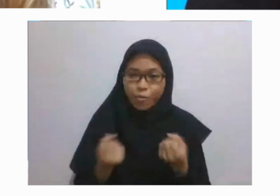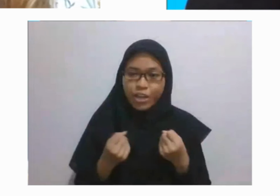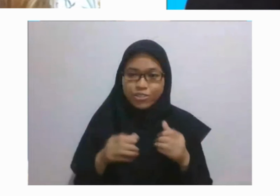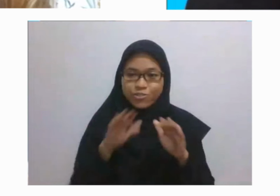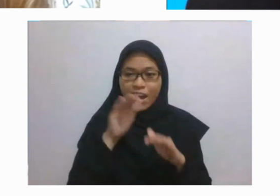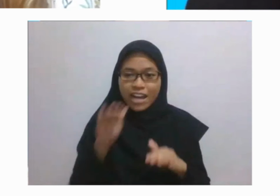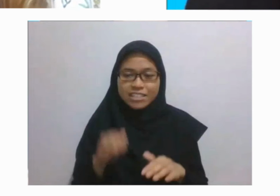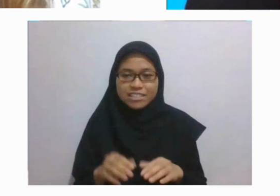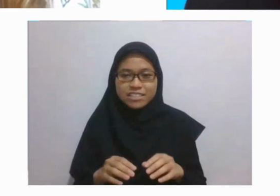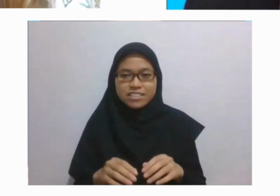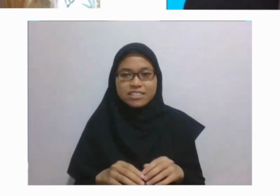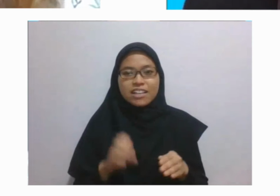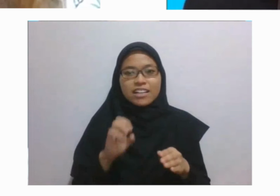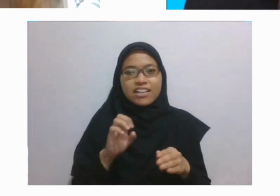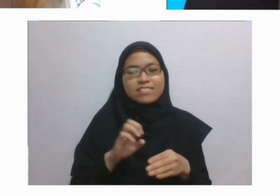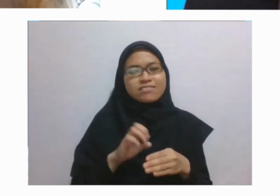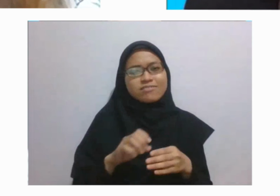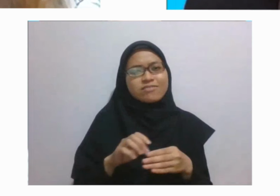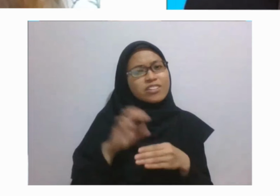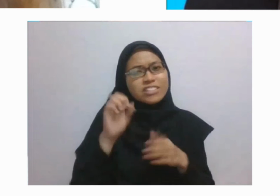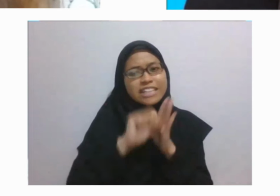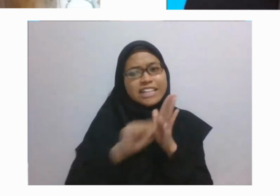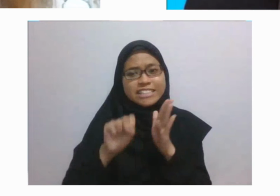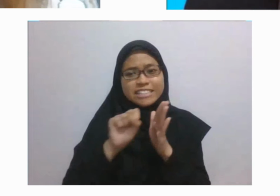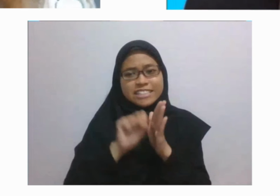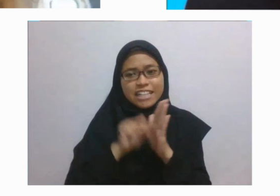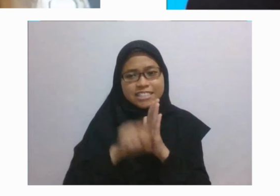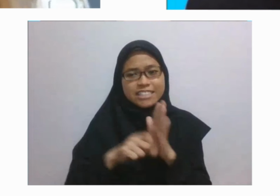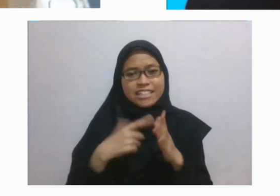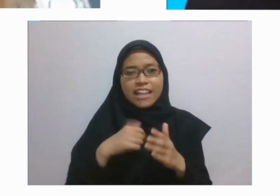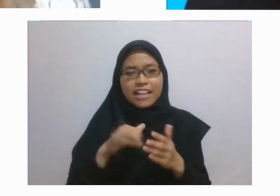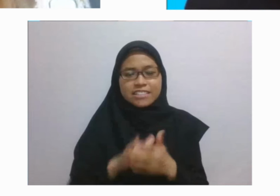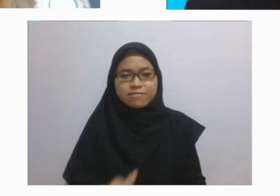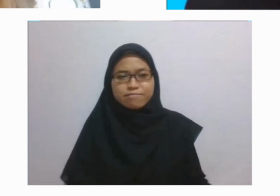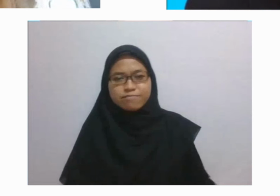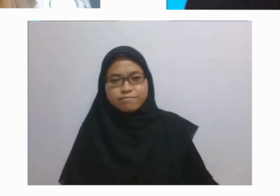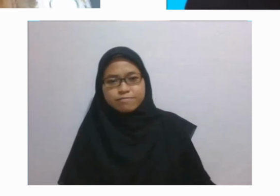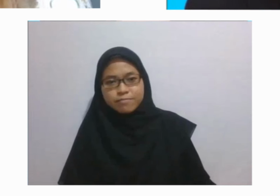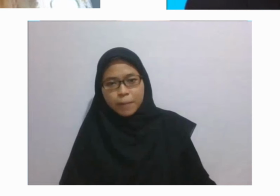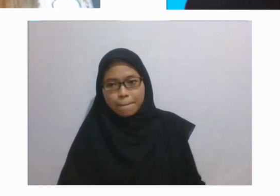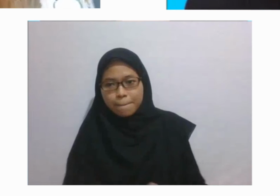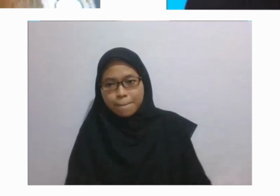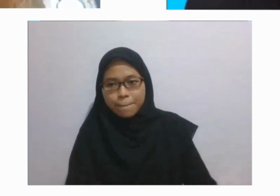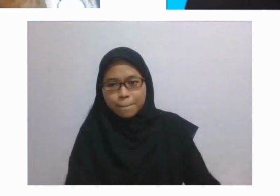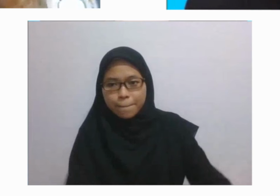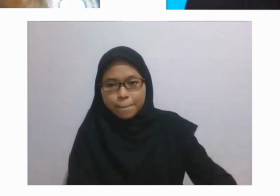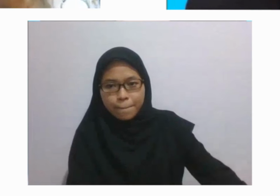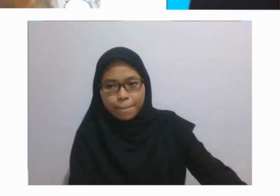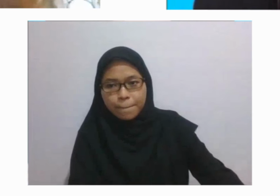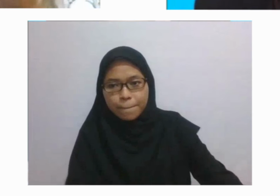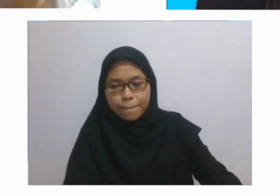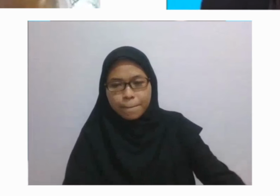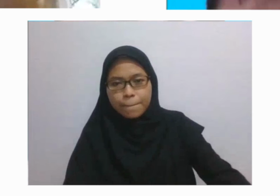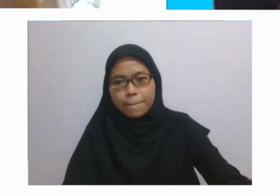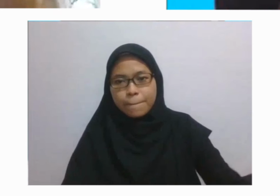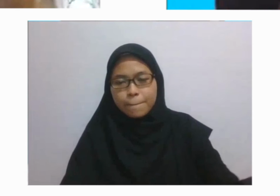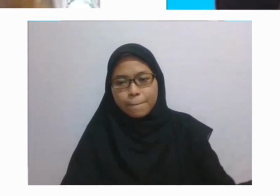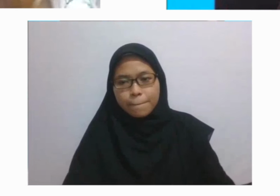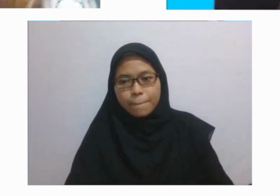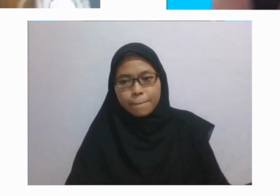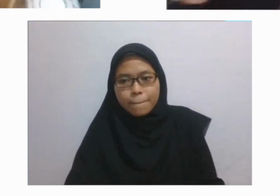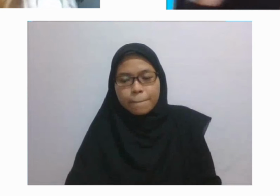in sort of sessions like this, around youth engagement, youth voices, and what you think, because a lot of what